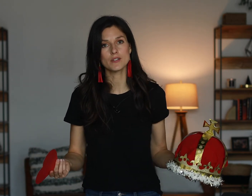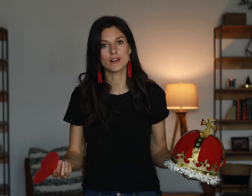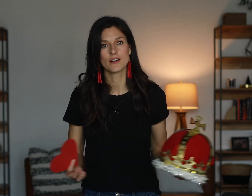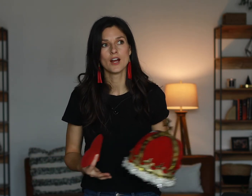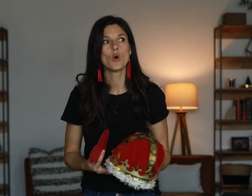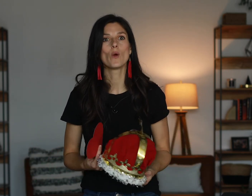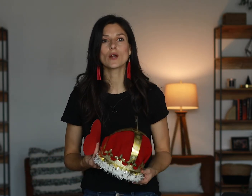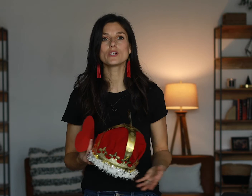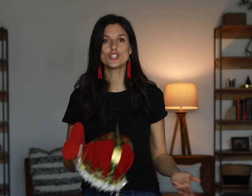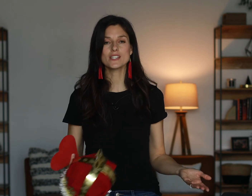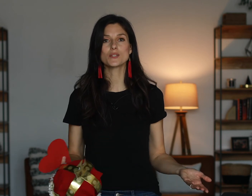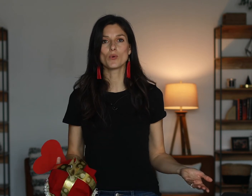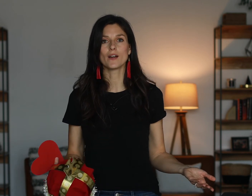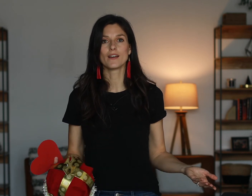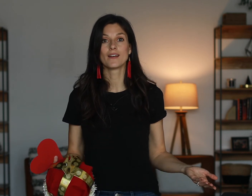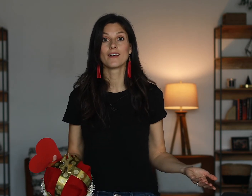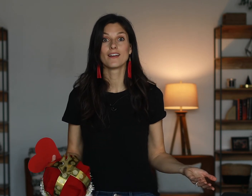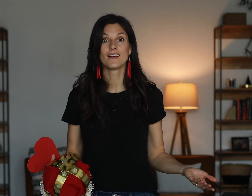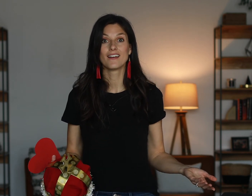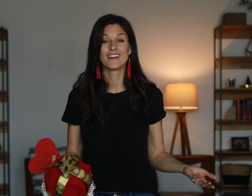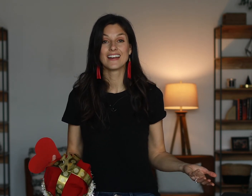were similar. Where was Jesus born?